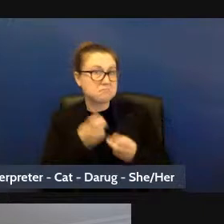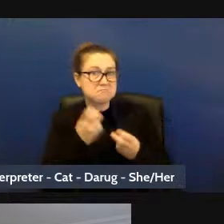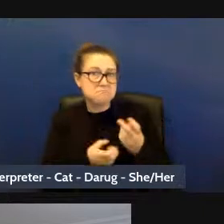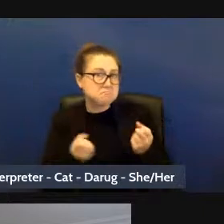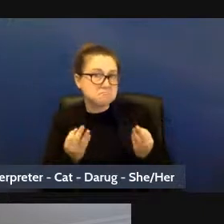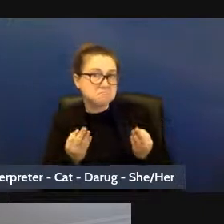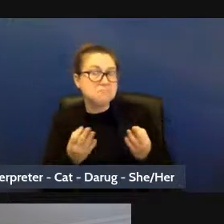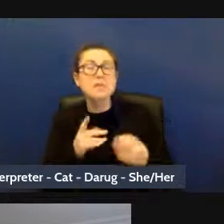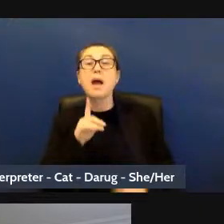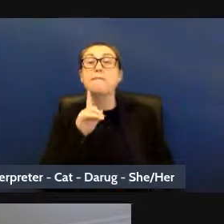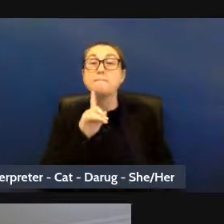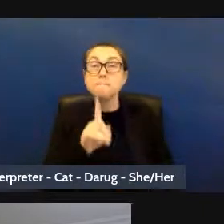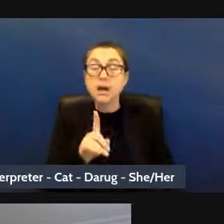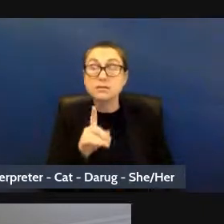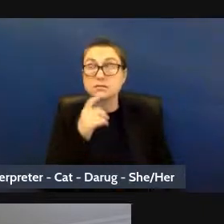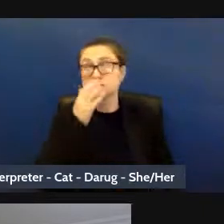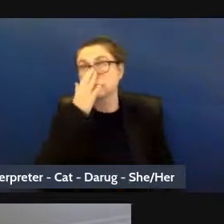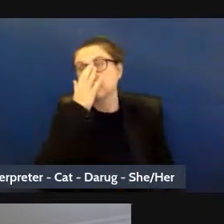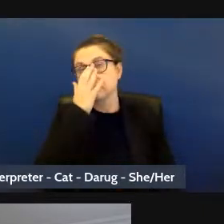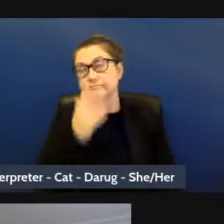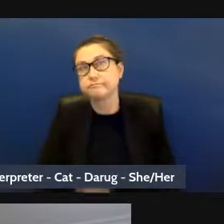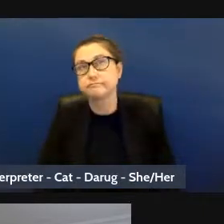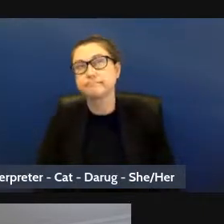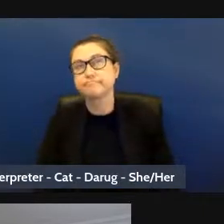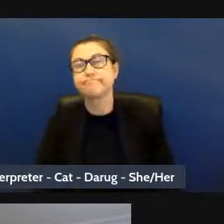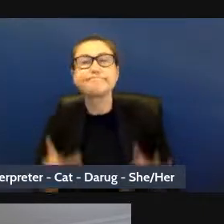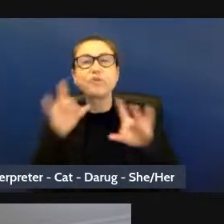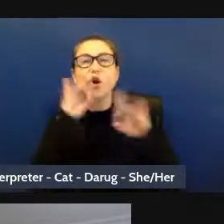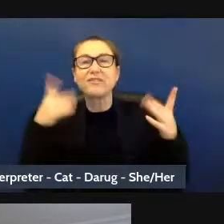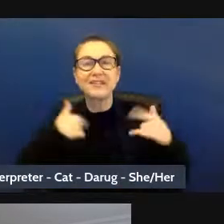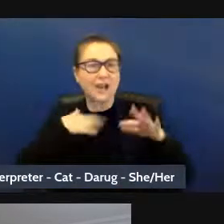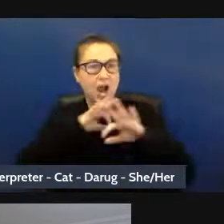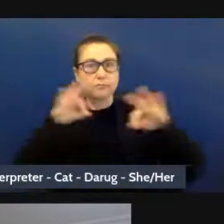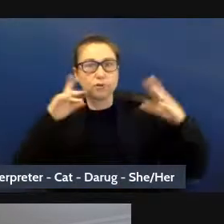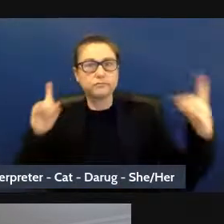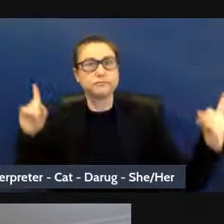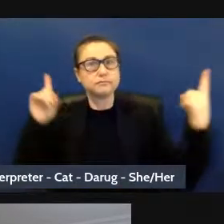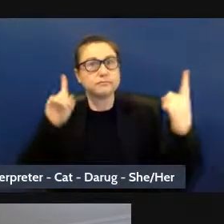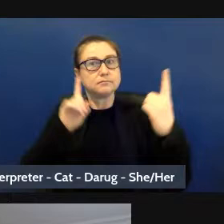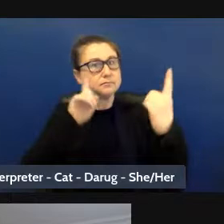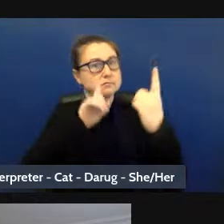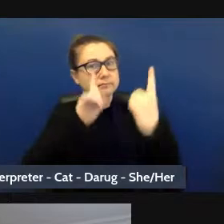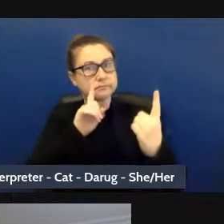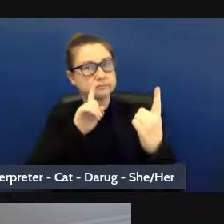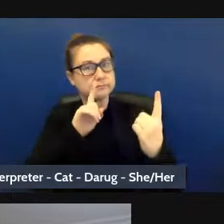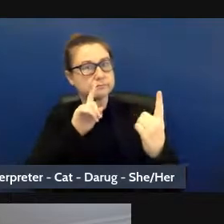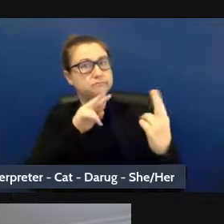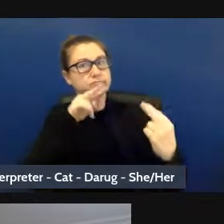would say, though, is that obviously I'm not there in person. So for this